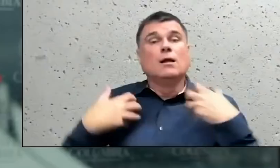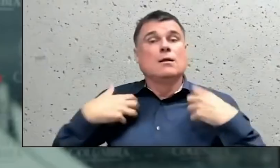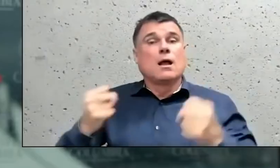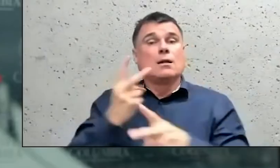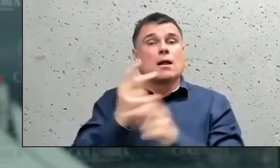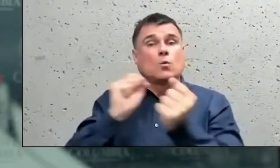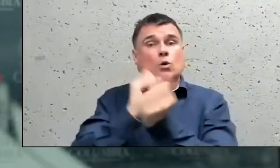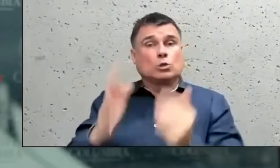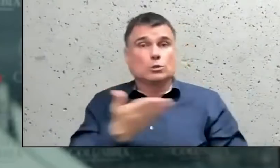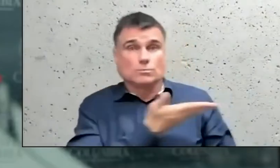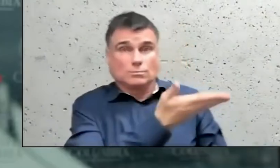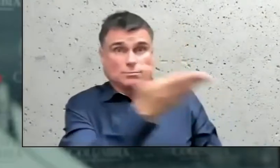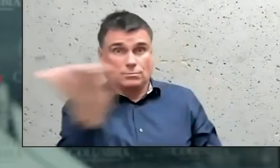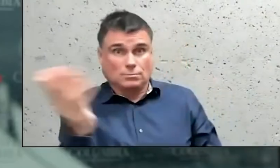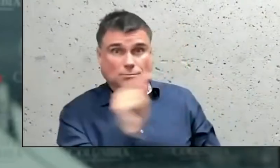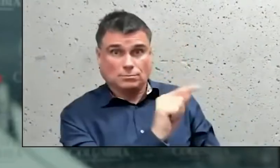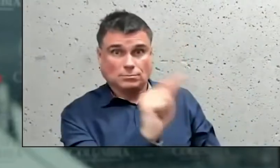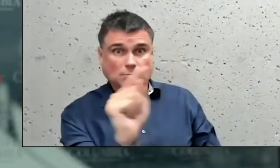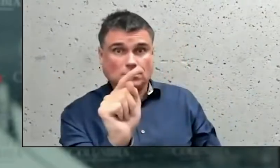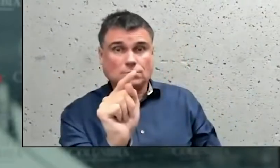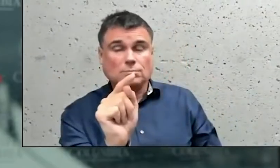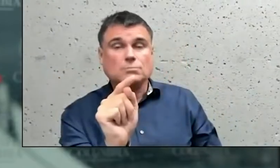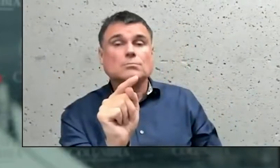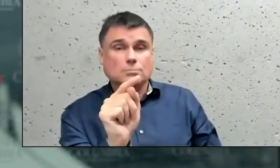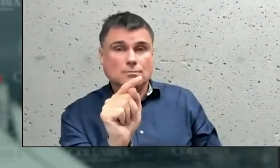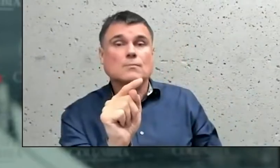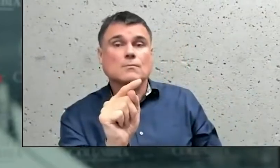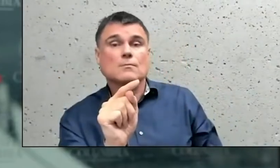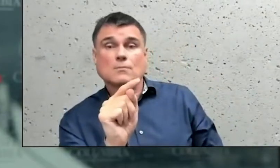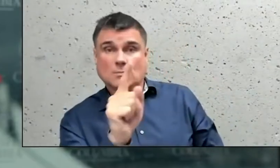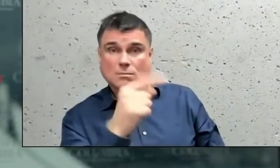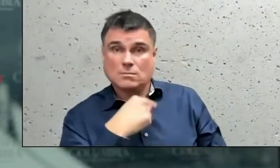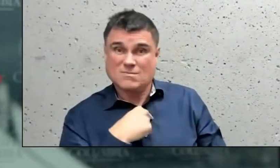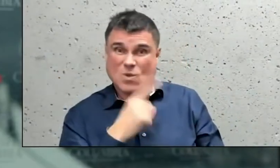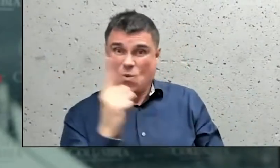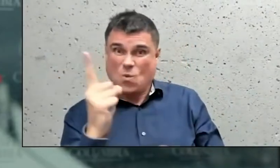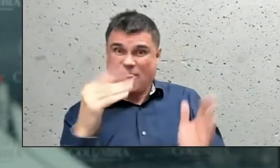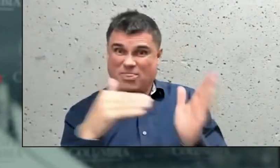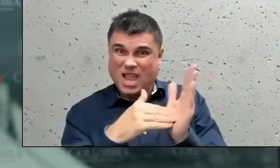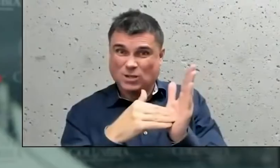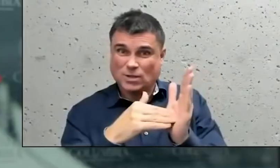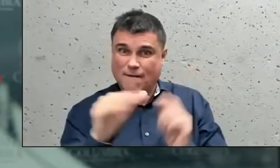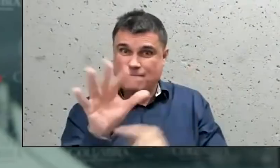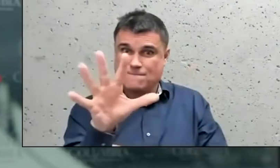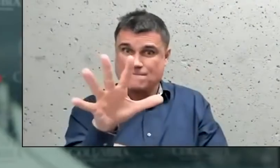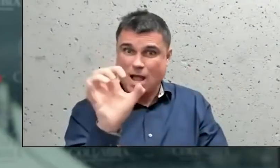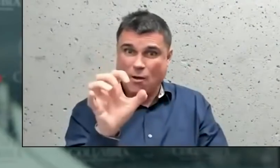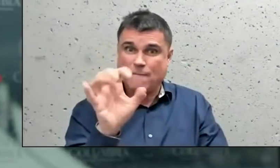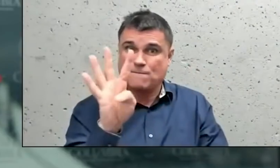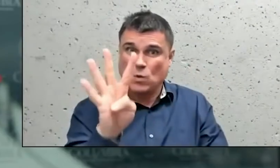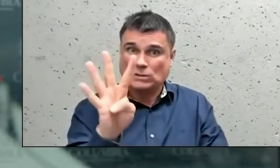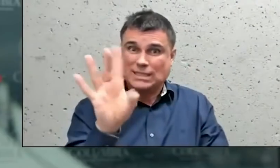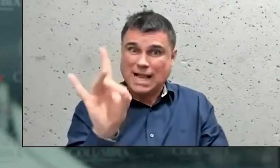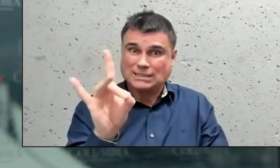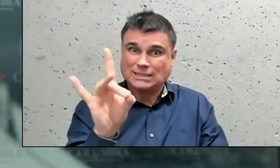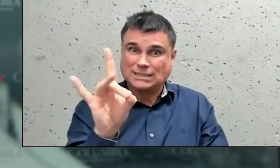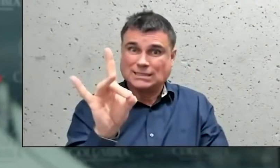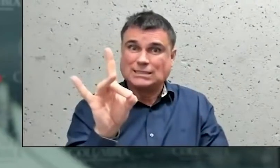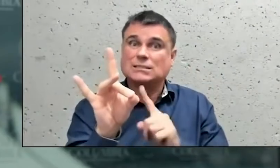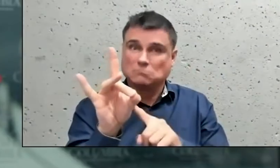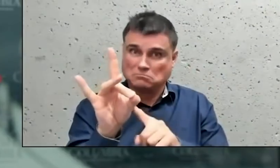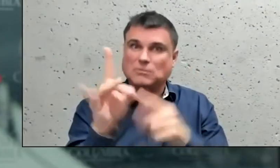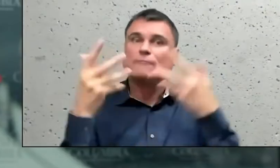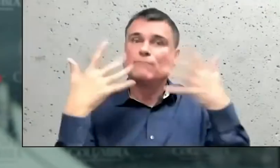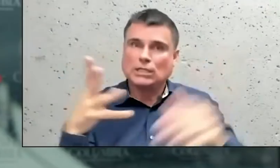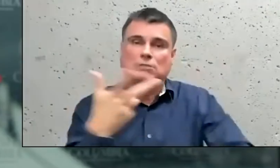Friday, we've added 1,548 vaccinated healthcare workers. We're at the beginning of a pay period, so this is additional workers who have